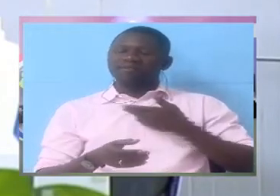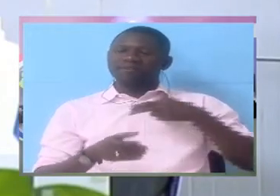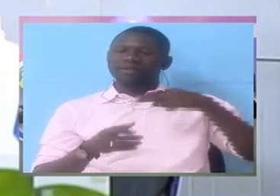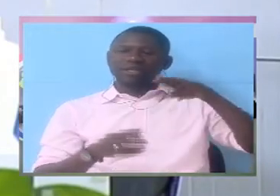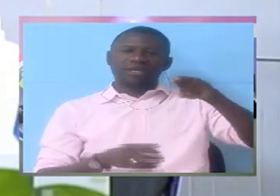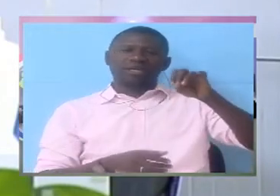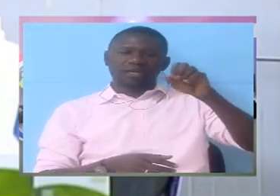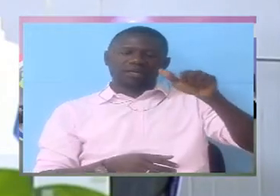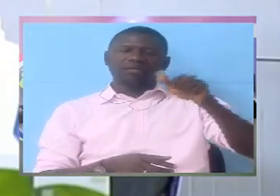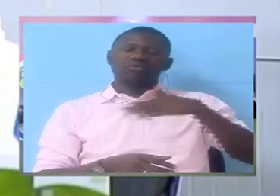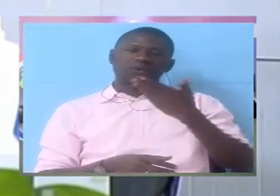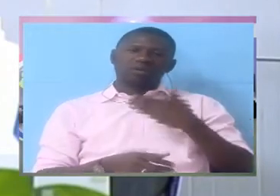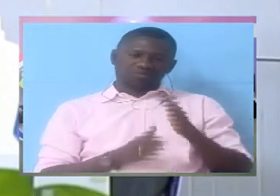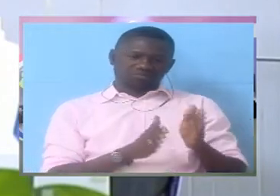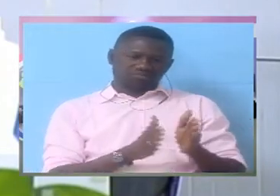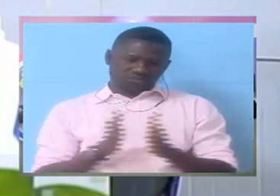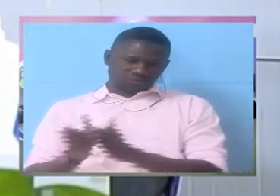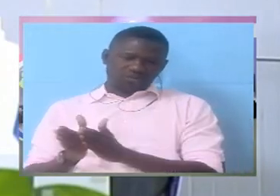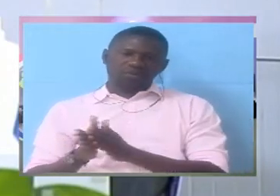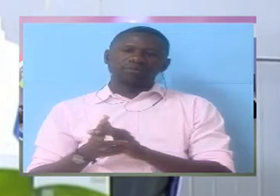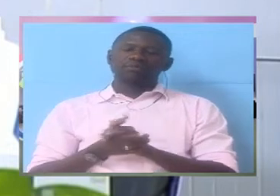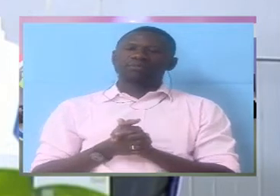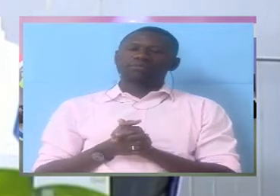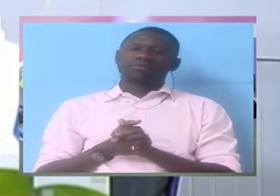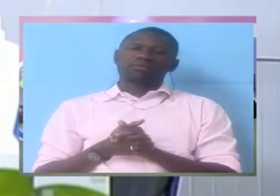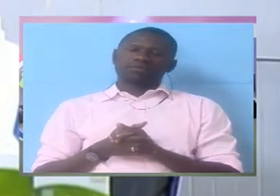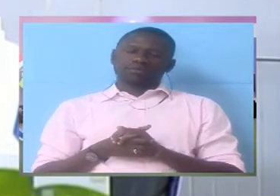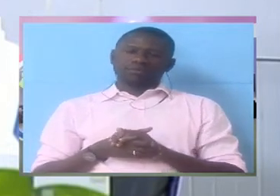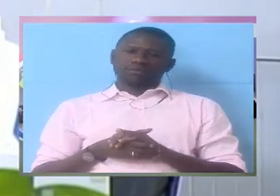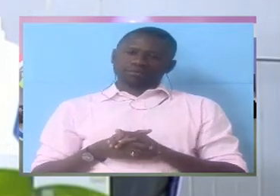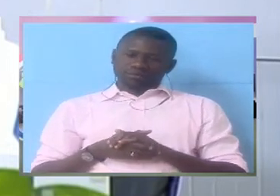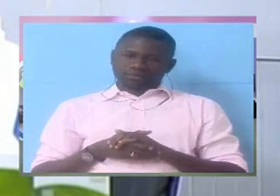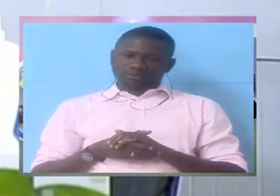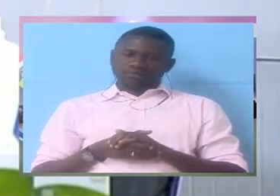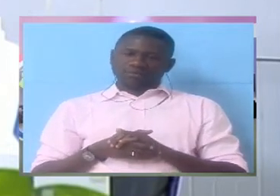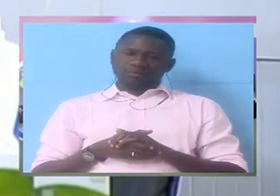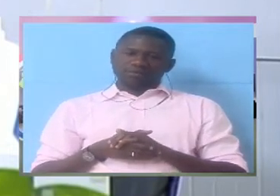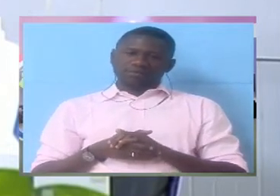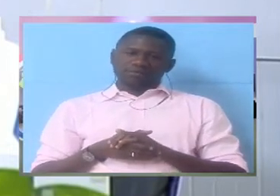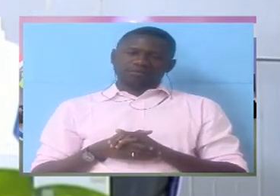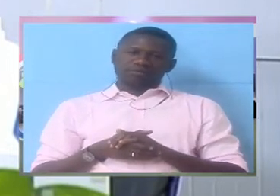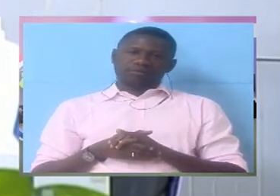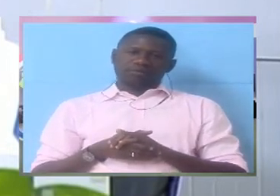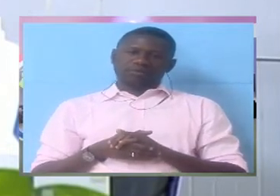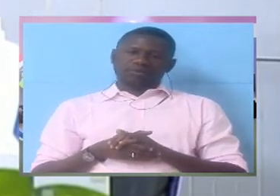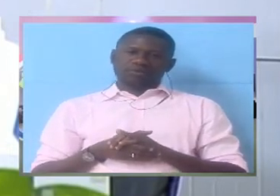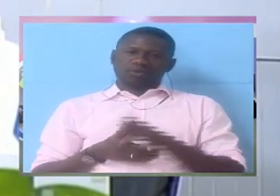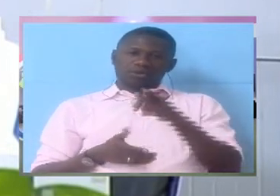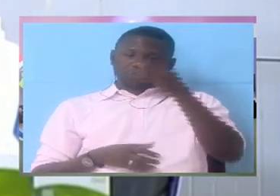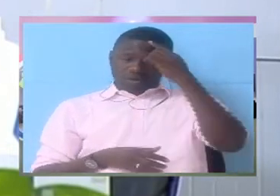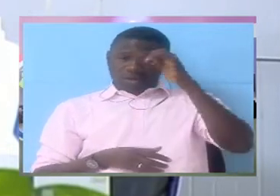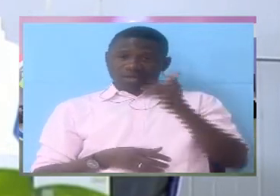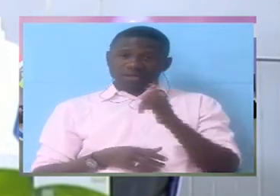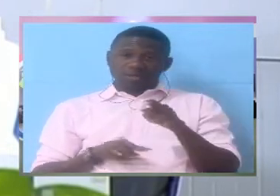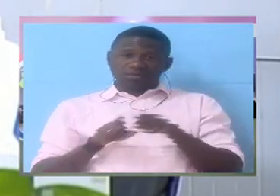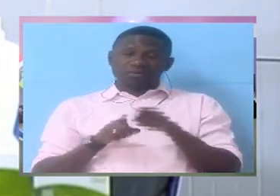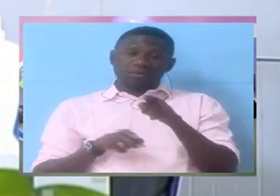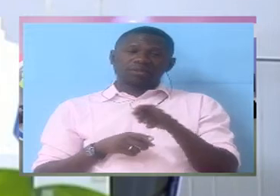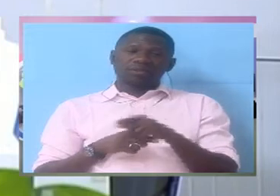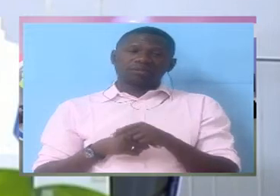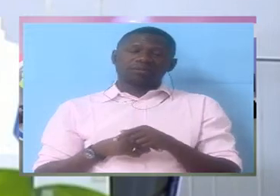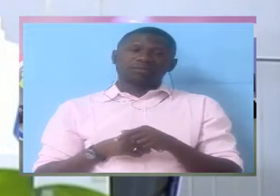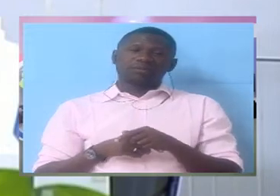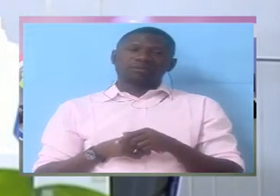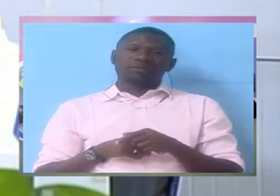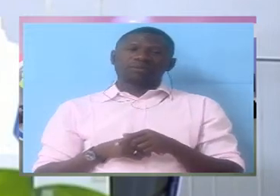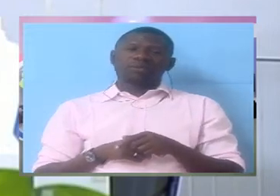soro din kirado mi alon ko ya isobira ko ite na faso to jele ki ko jenki kire jenki ndi karala ko ngona. You agree with that? No, this NTK is a